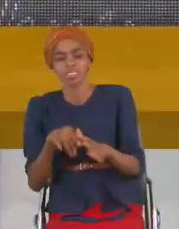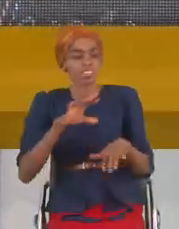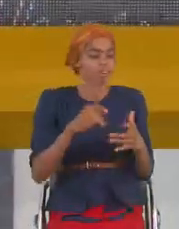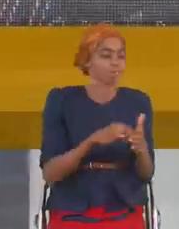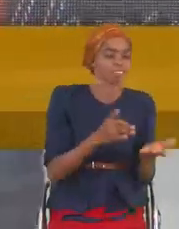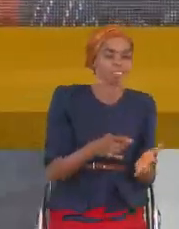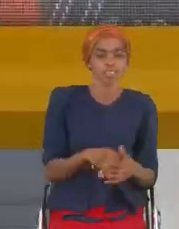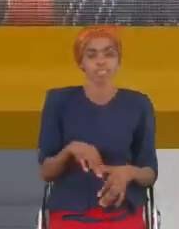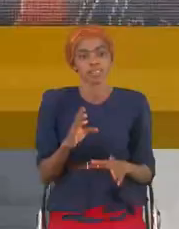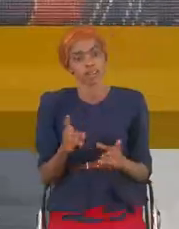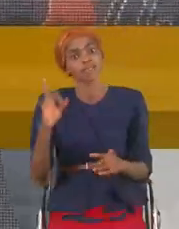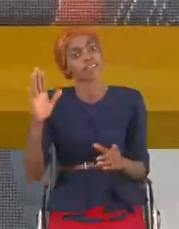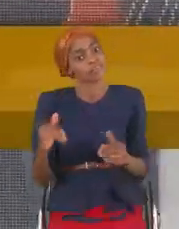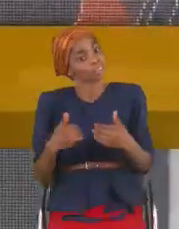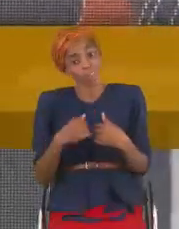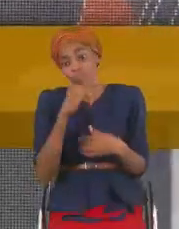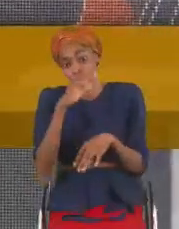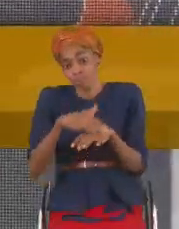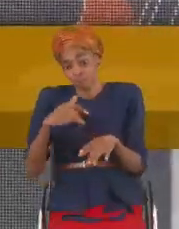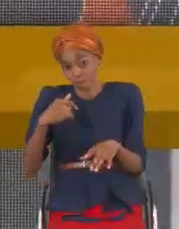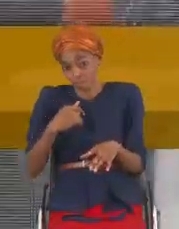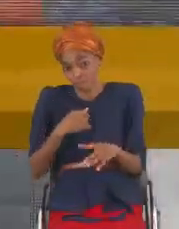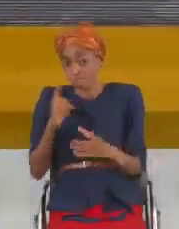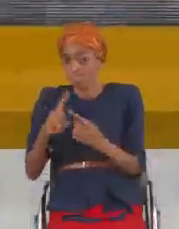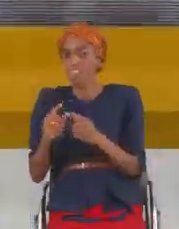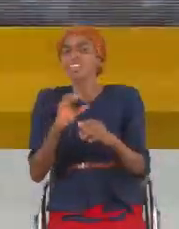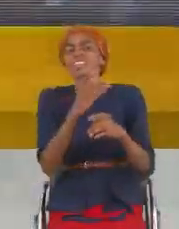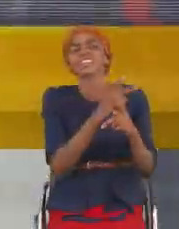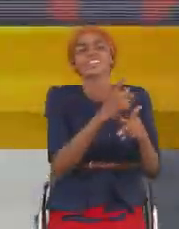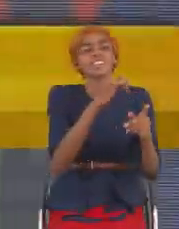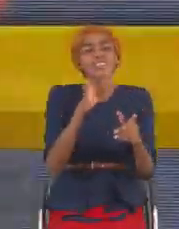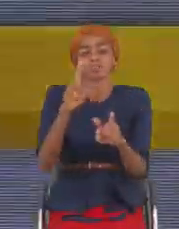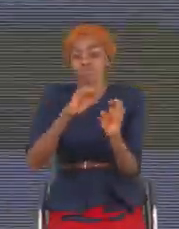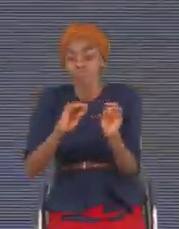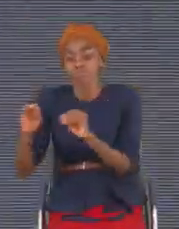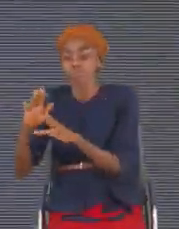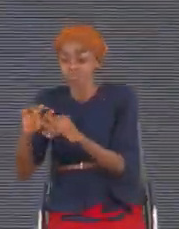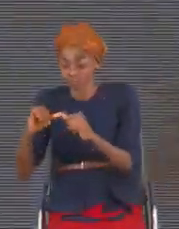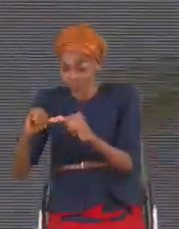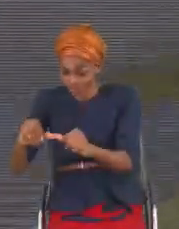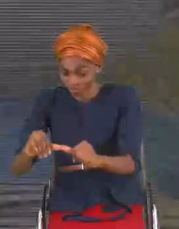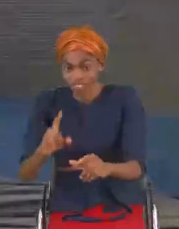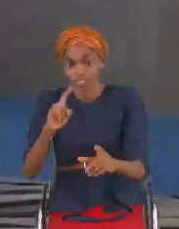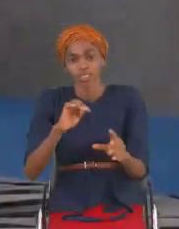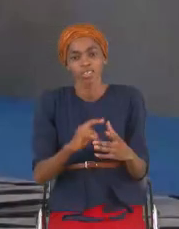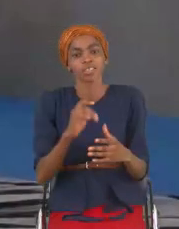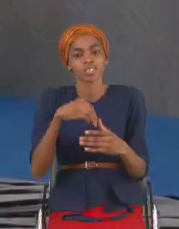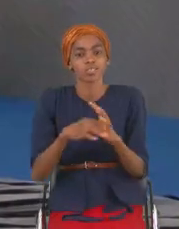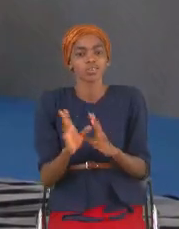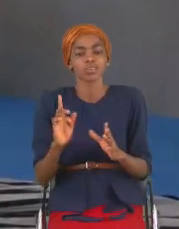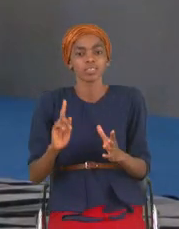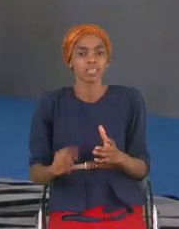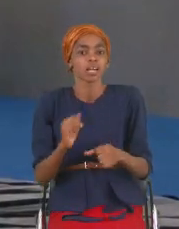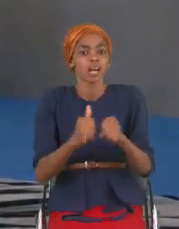see, God has not called me for that. Take care of that. And then you move on into accredited